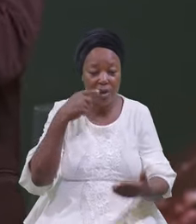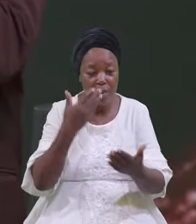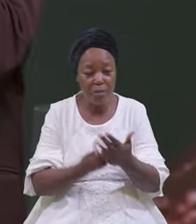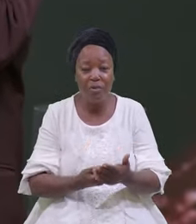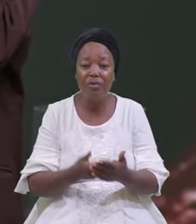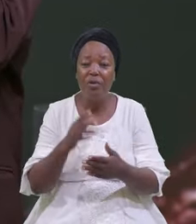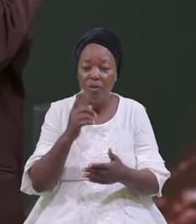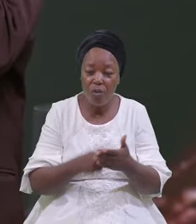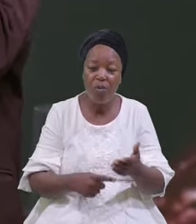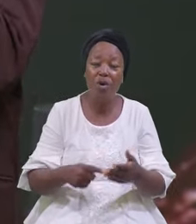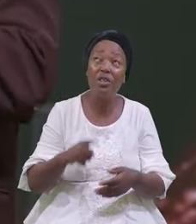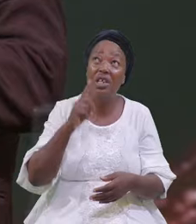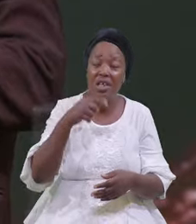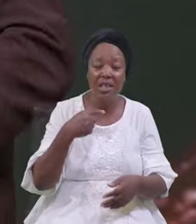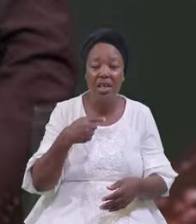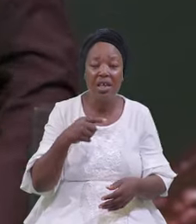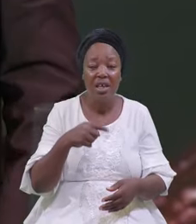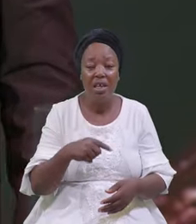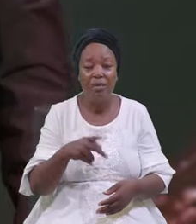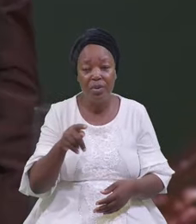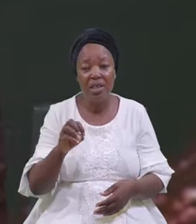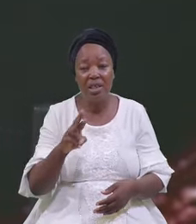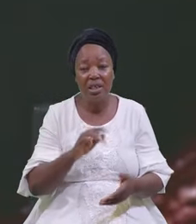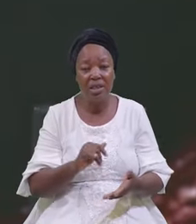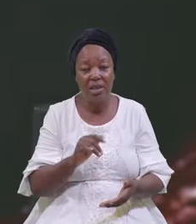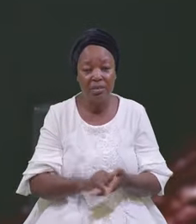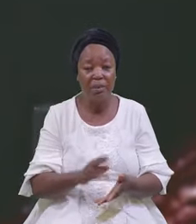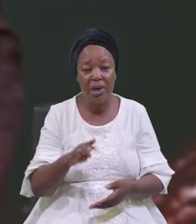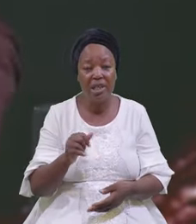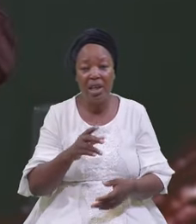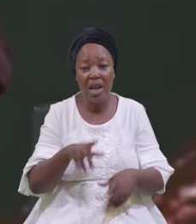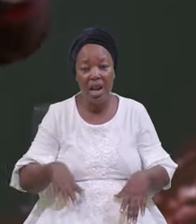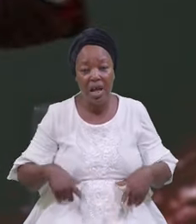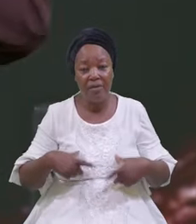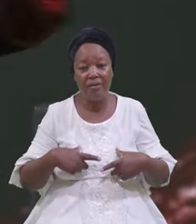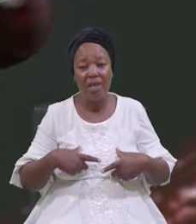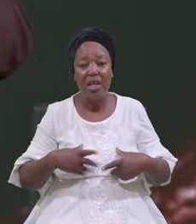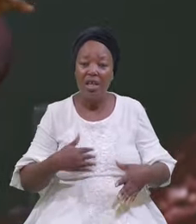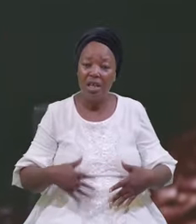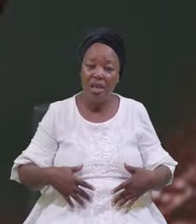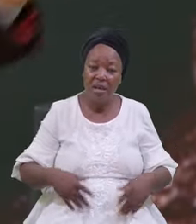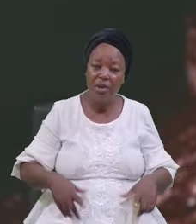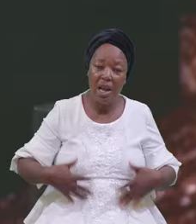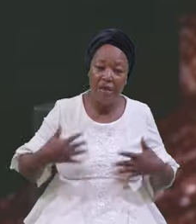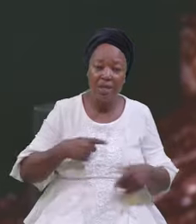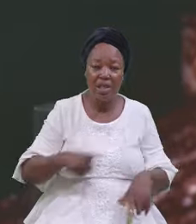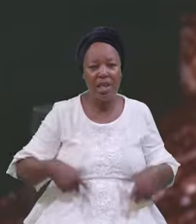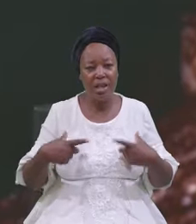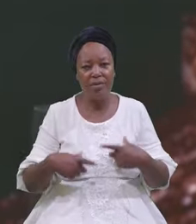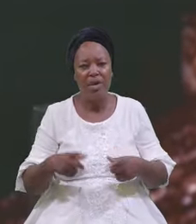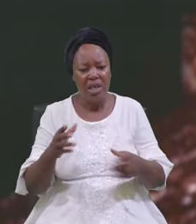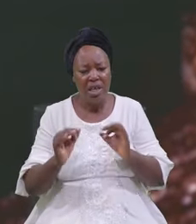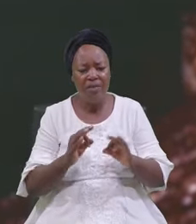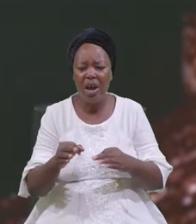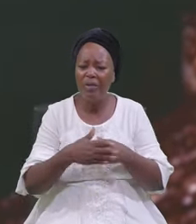said by the life he lived. If we, this new year, if we run after the same thing we've been running after all these